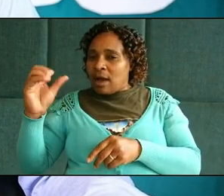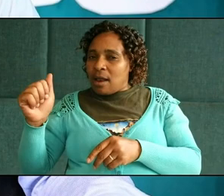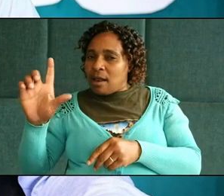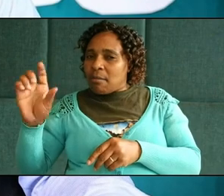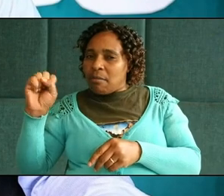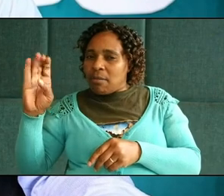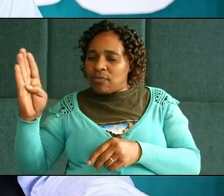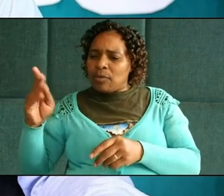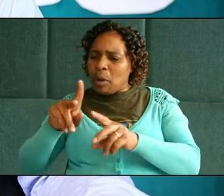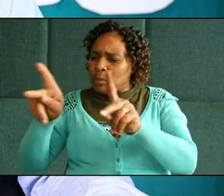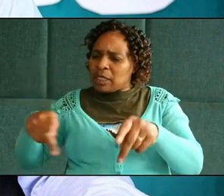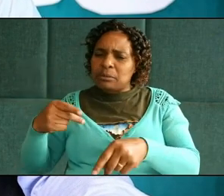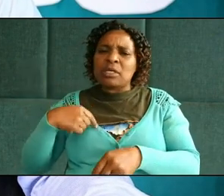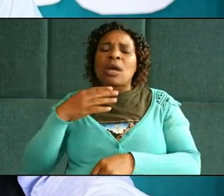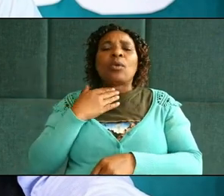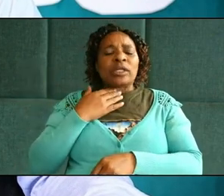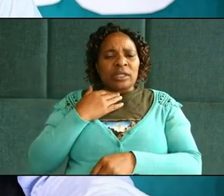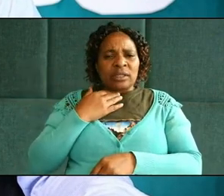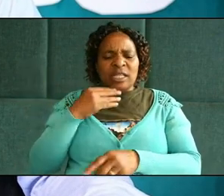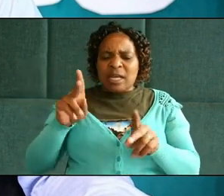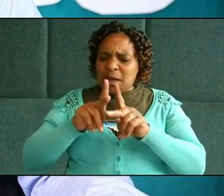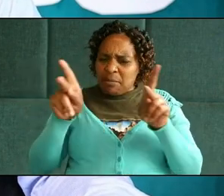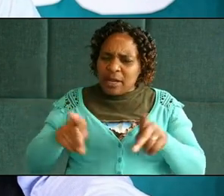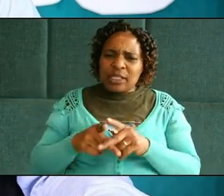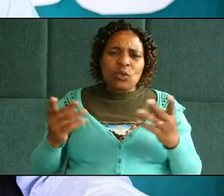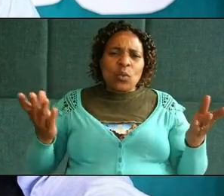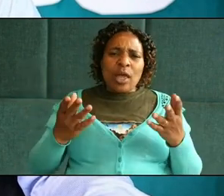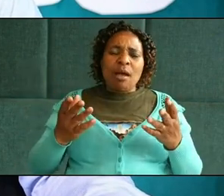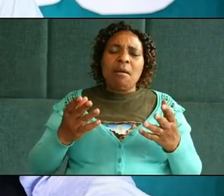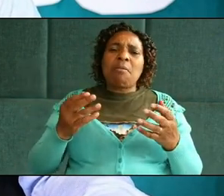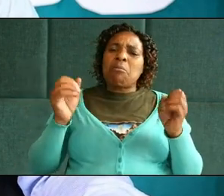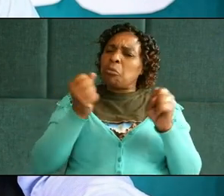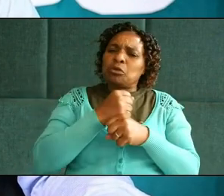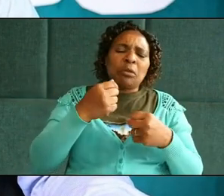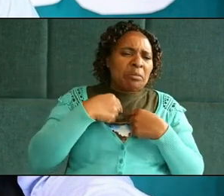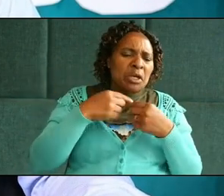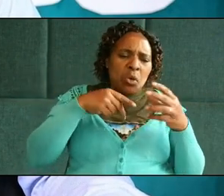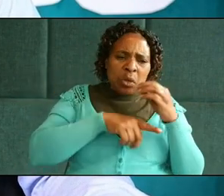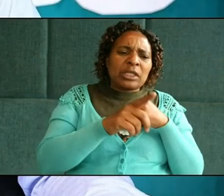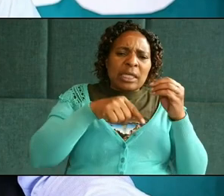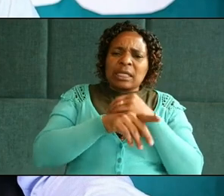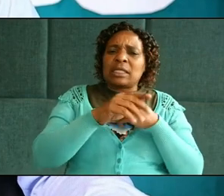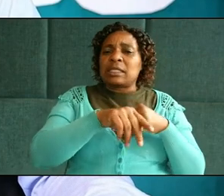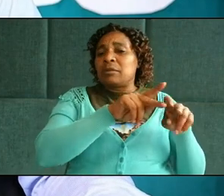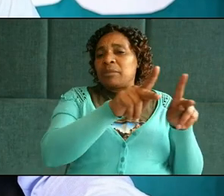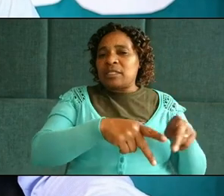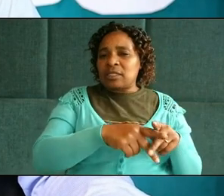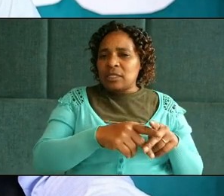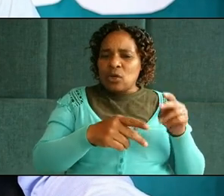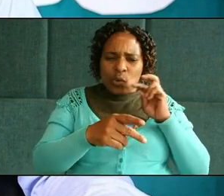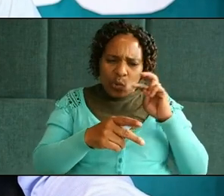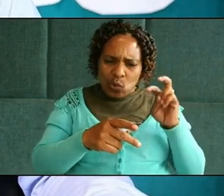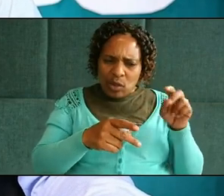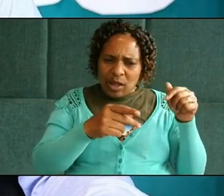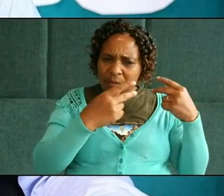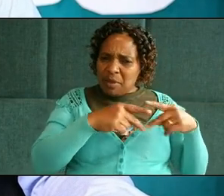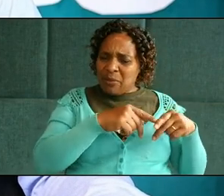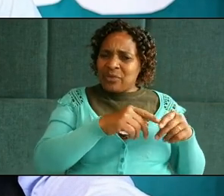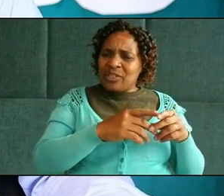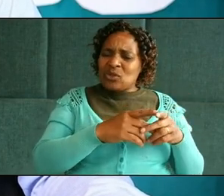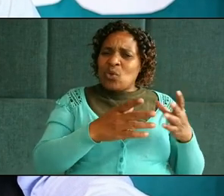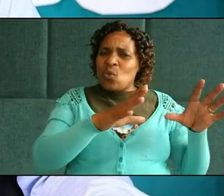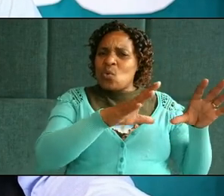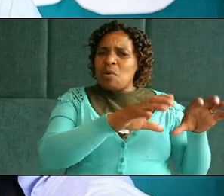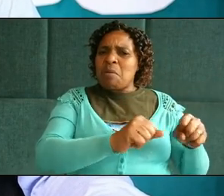want. It's the place, like, every person was like, for me, I cannot go into that place. Look at the people who are occupying the